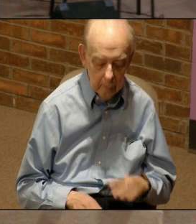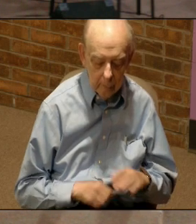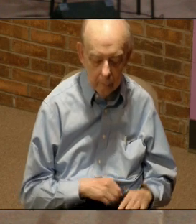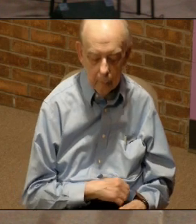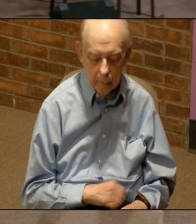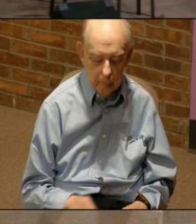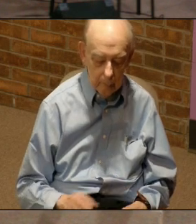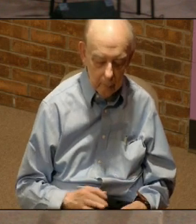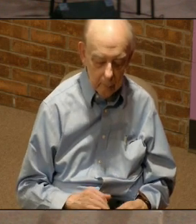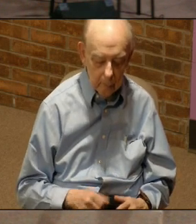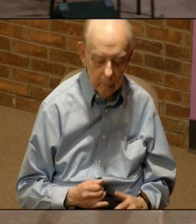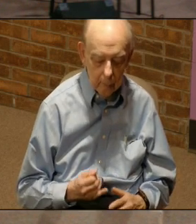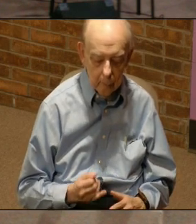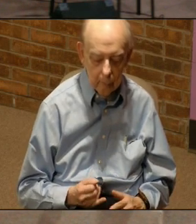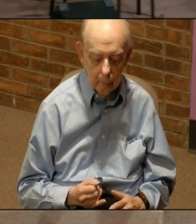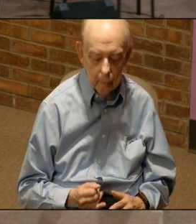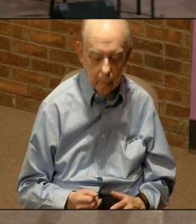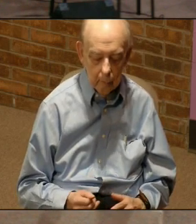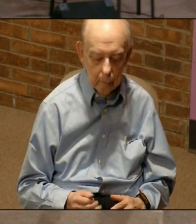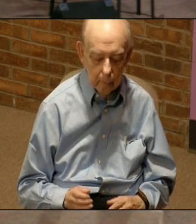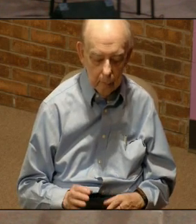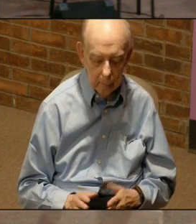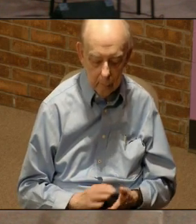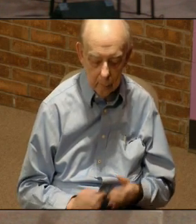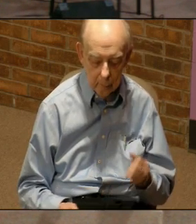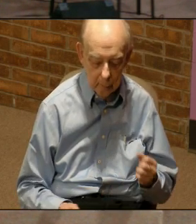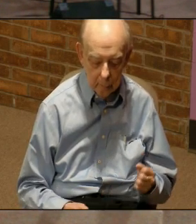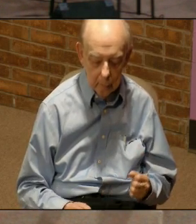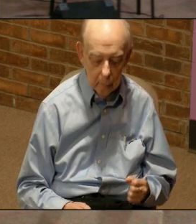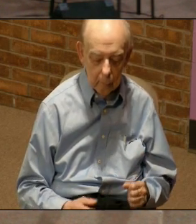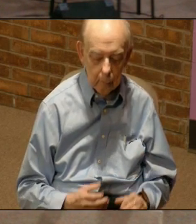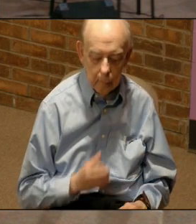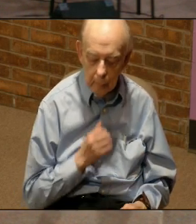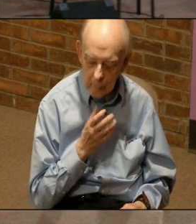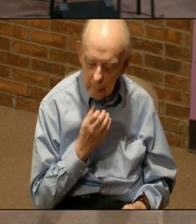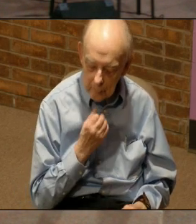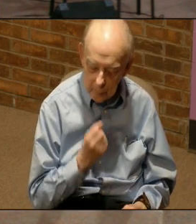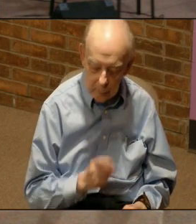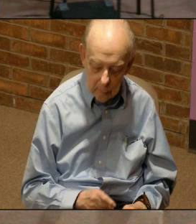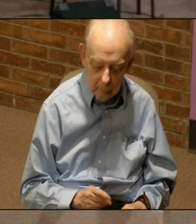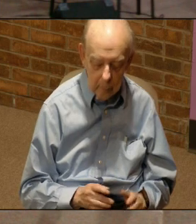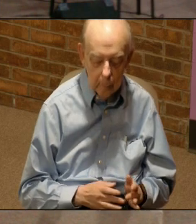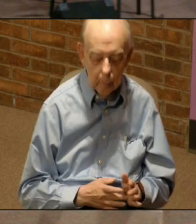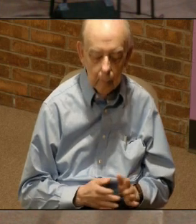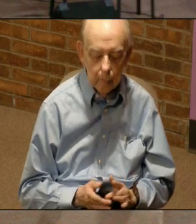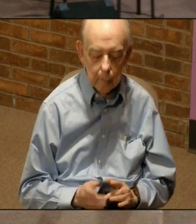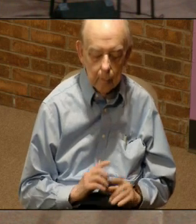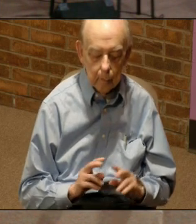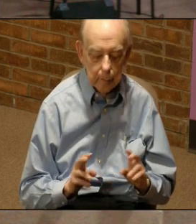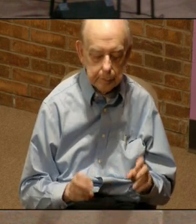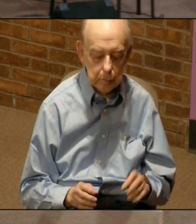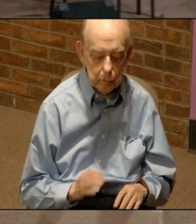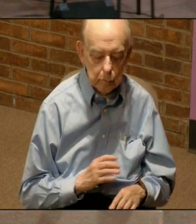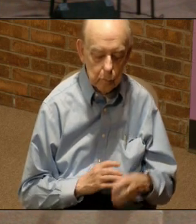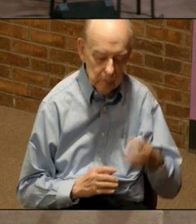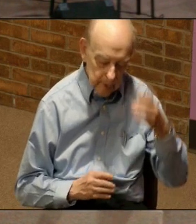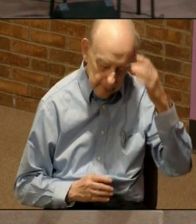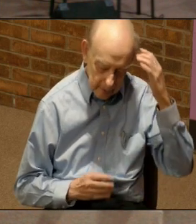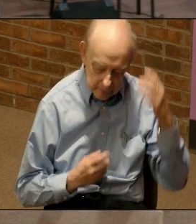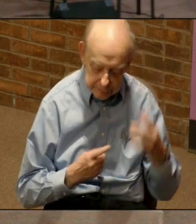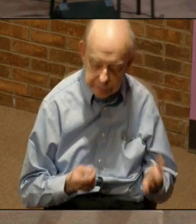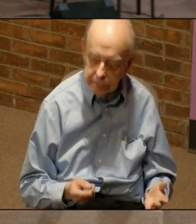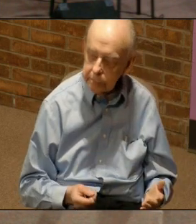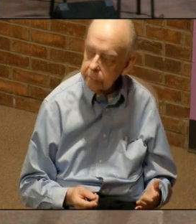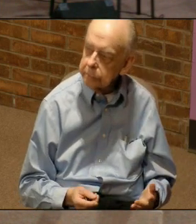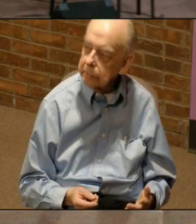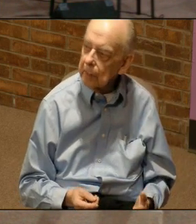that Jerusalem would be trampled by the Gentiles. Then Jesus goes on and quotes Daniel, and here's what he